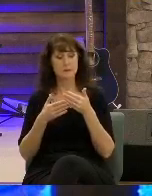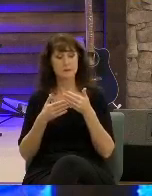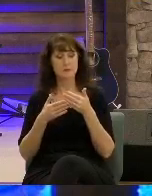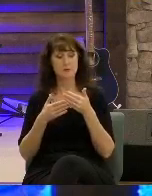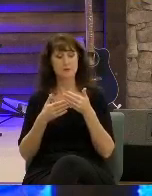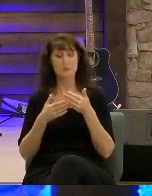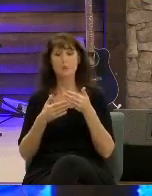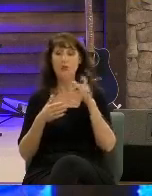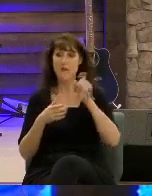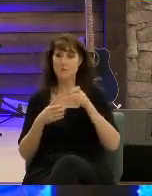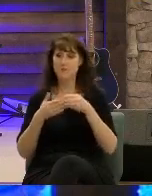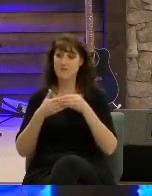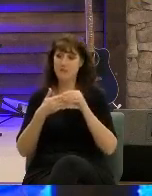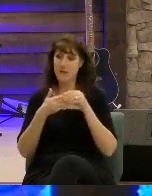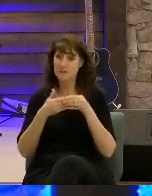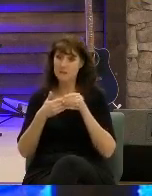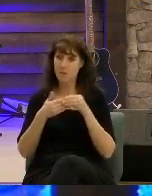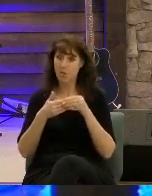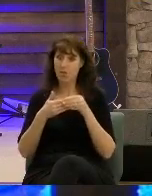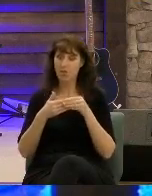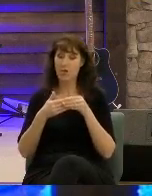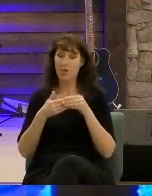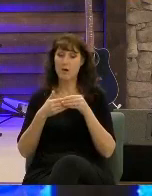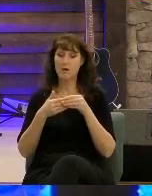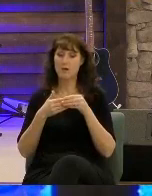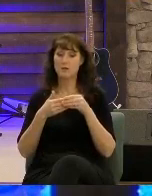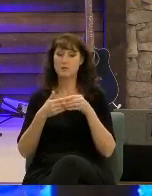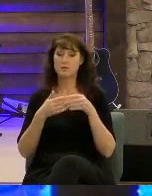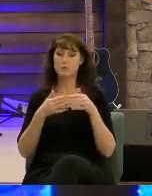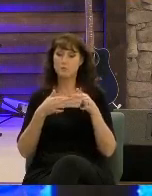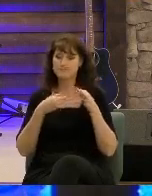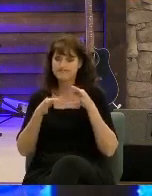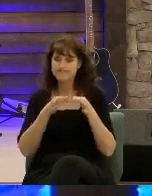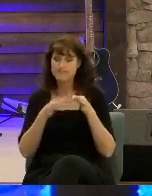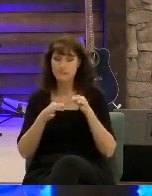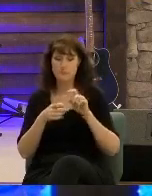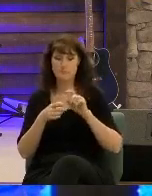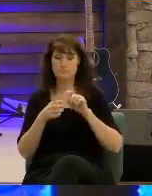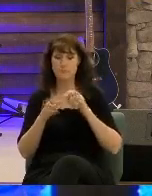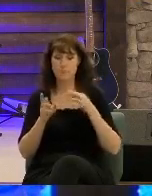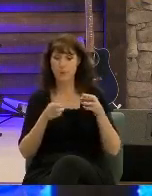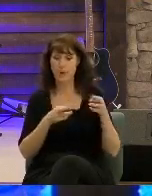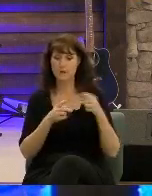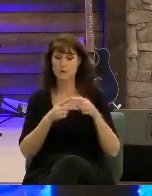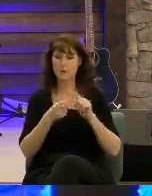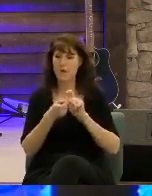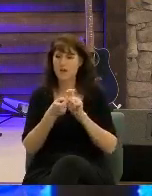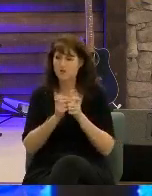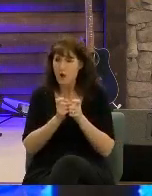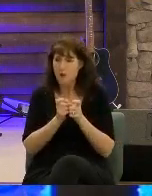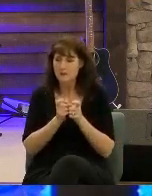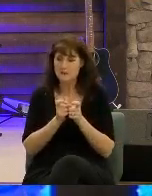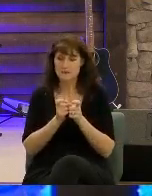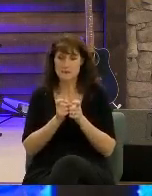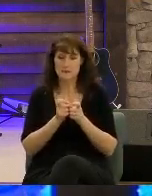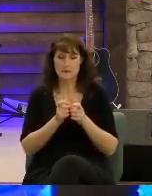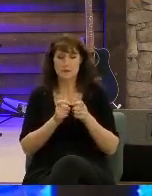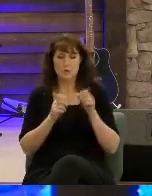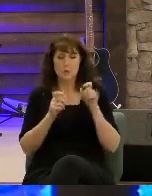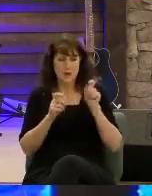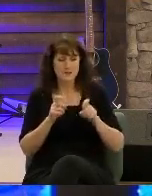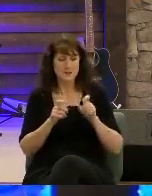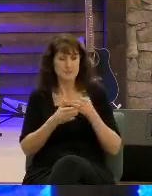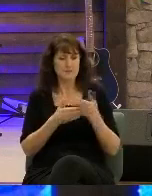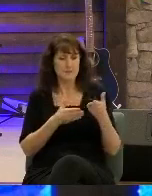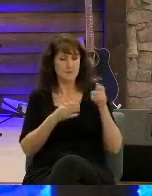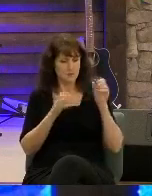flexible. If the steps are too big, be ready to adjust. It has to be something you can do.